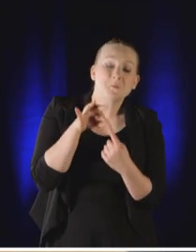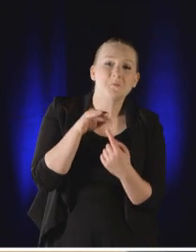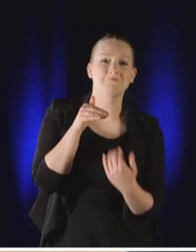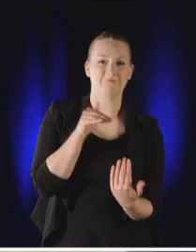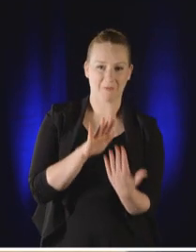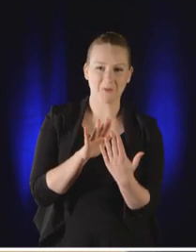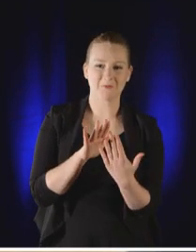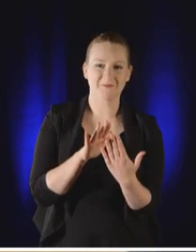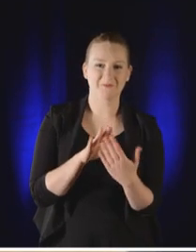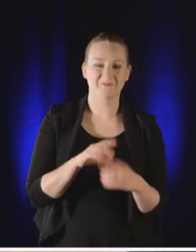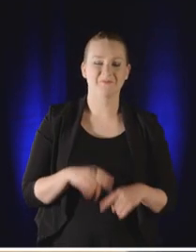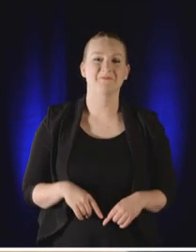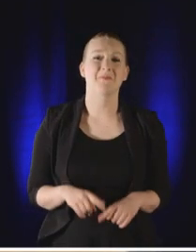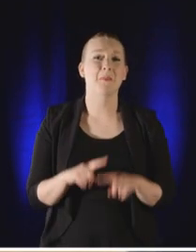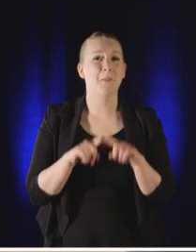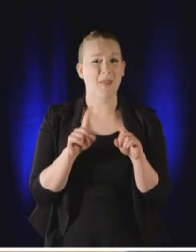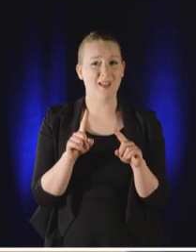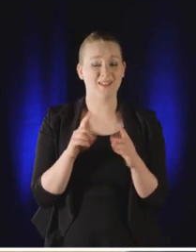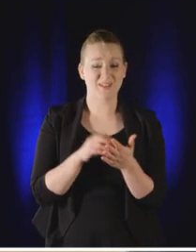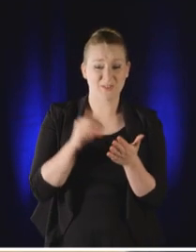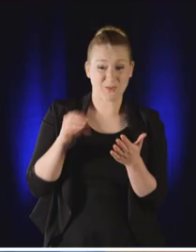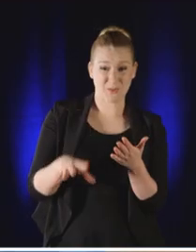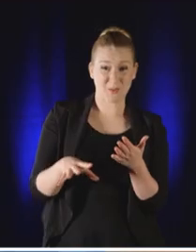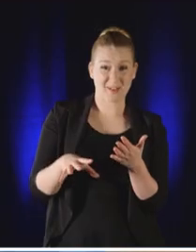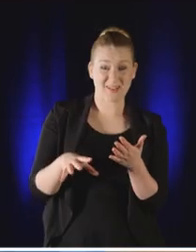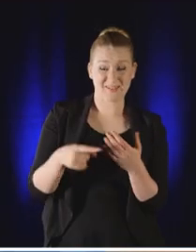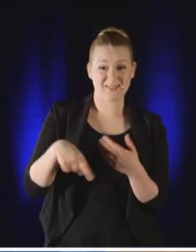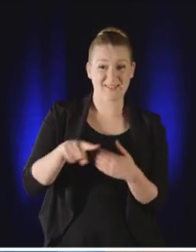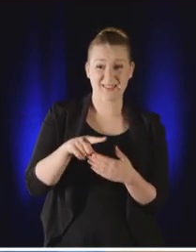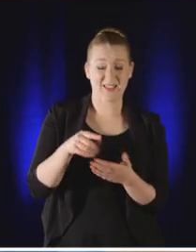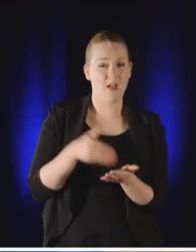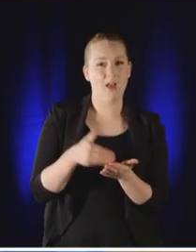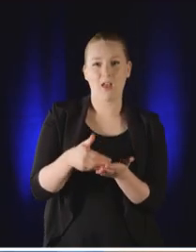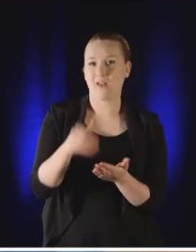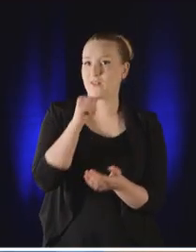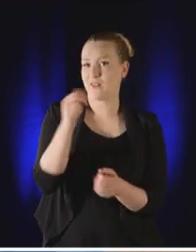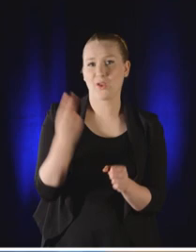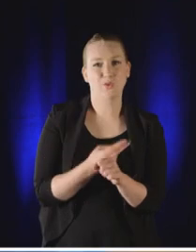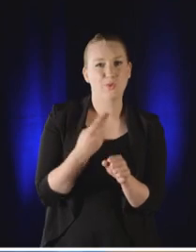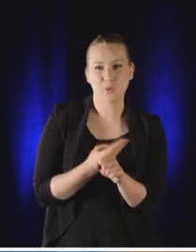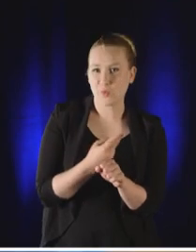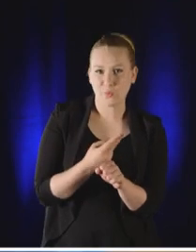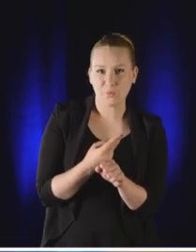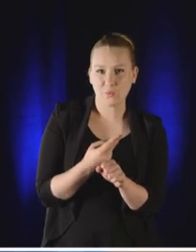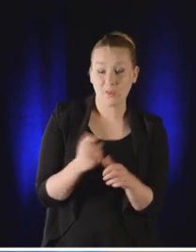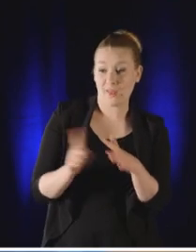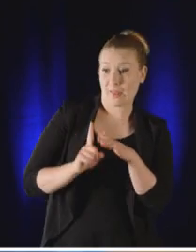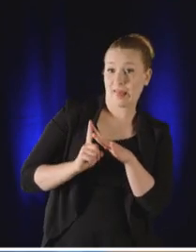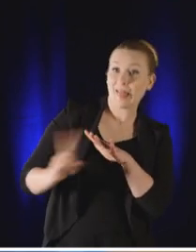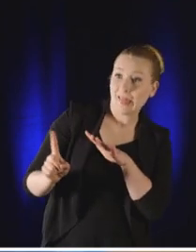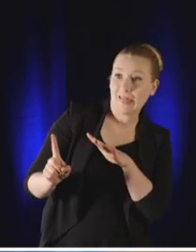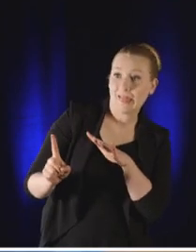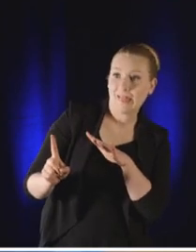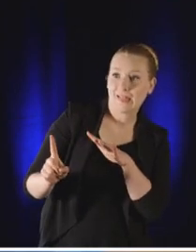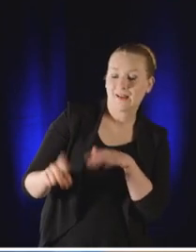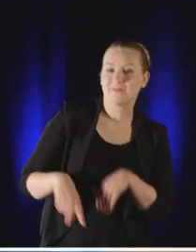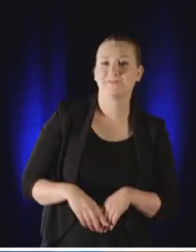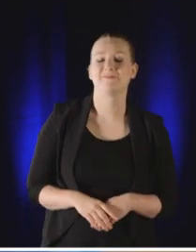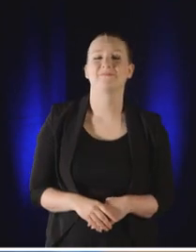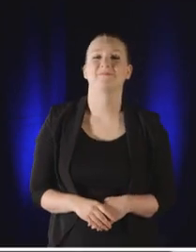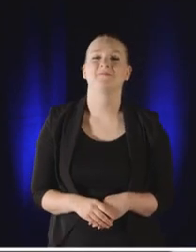rather unique. But there's always going to be someone who finds their way around that, or in this case, under